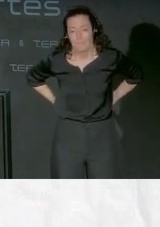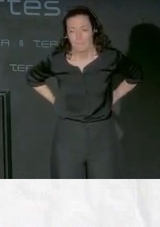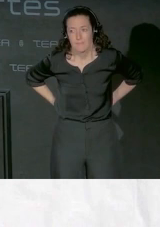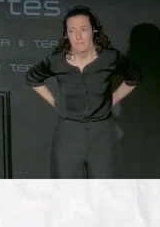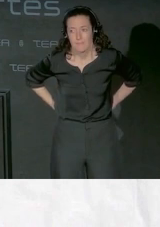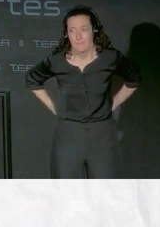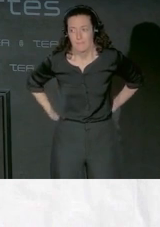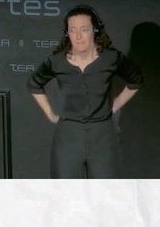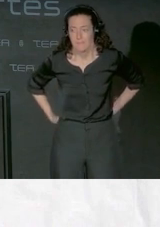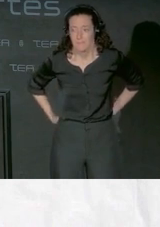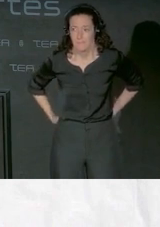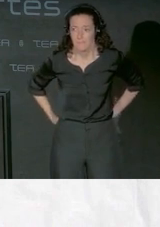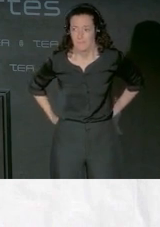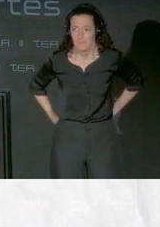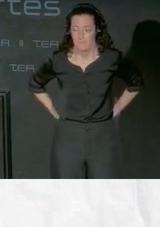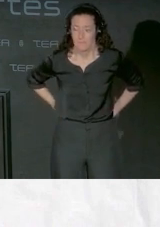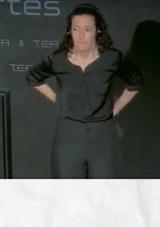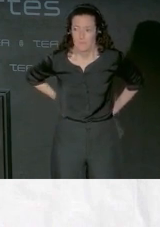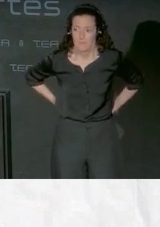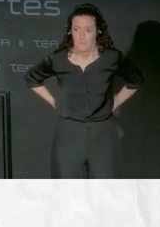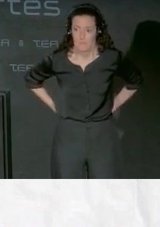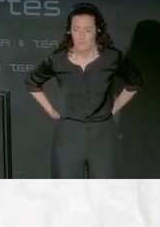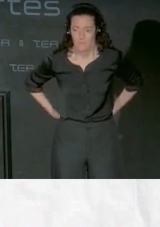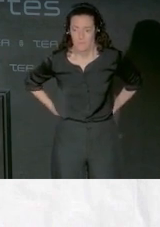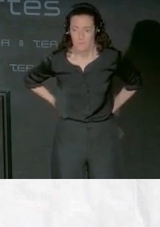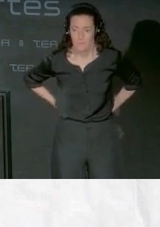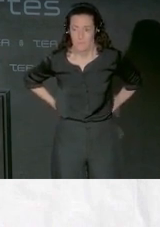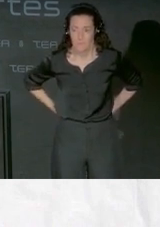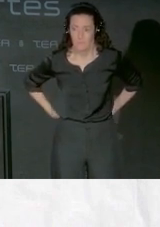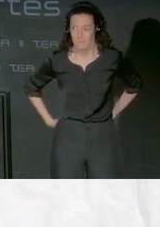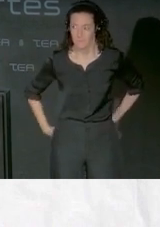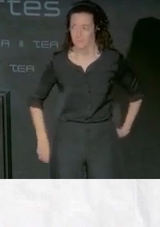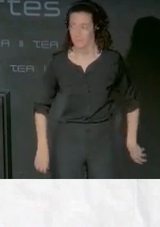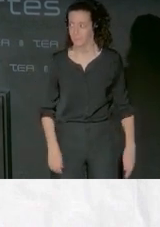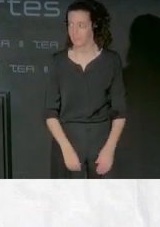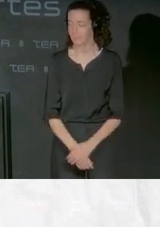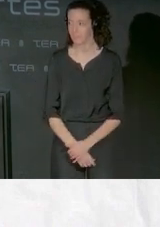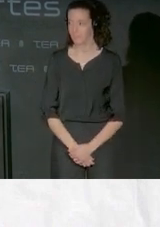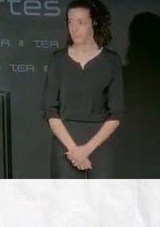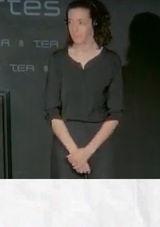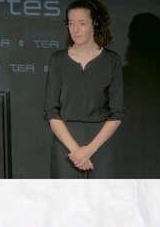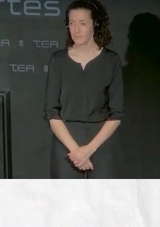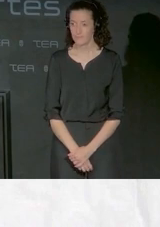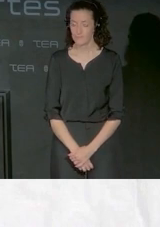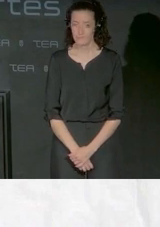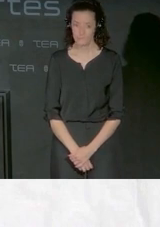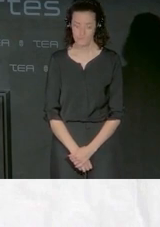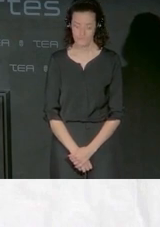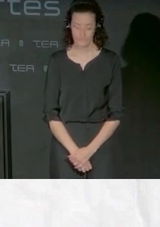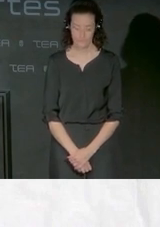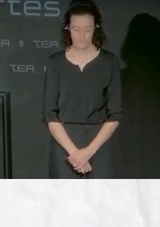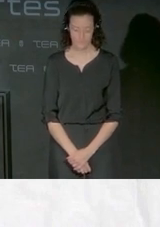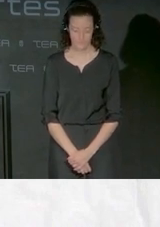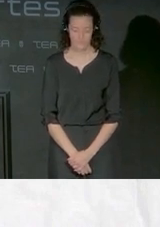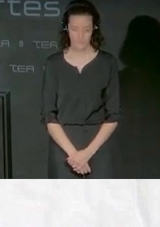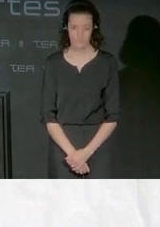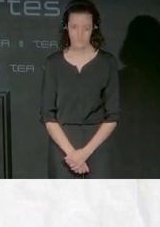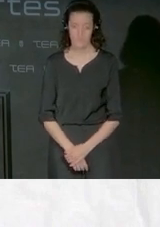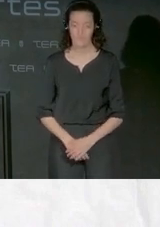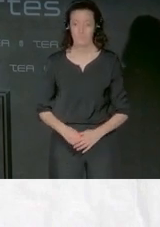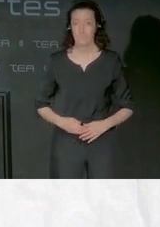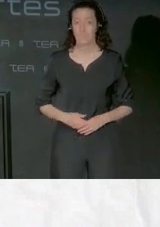gracias. I think this event is very timely. As we heard, the European Parliament adopted a resolution on